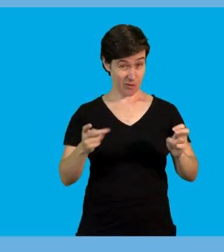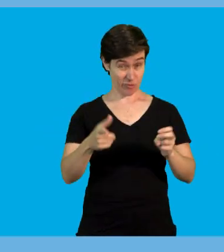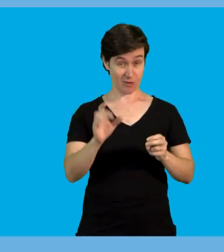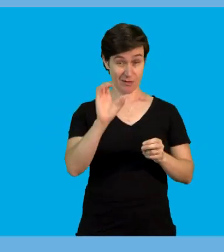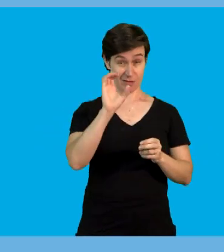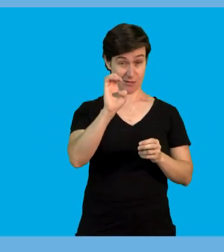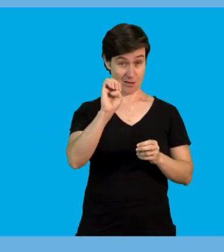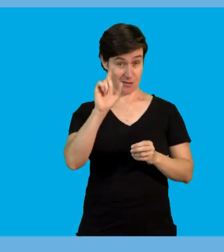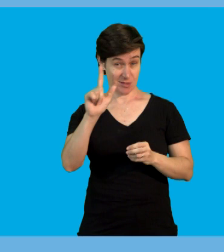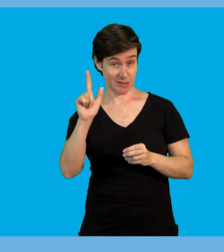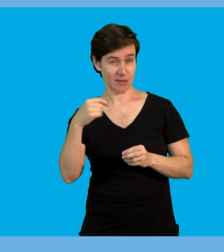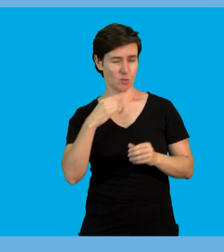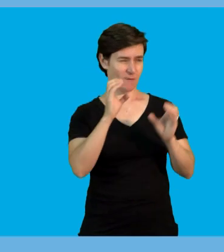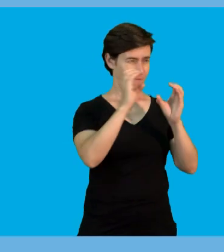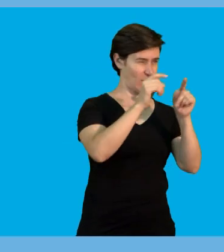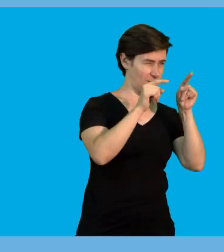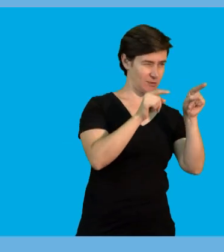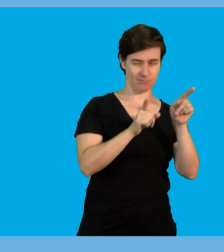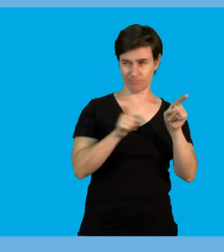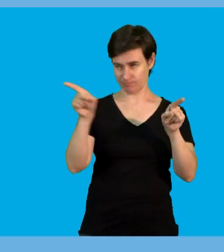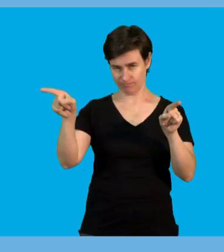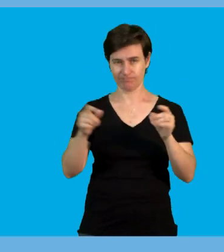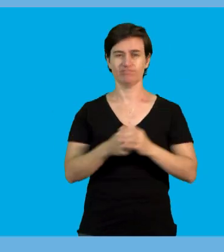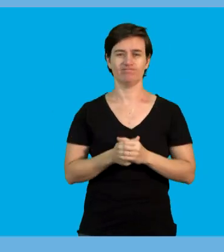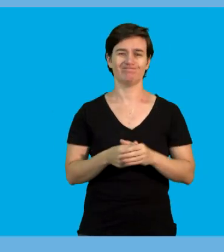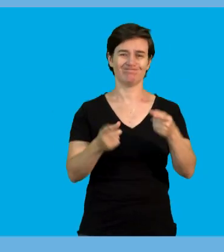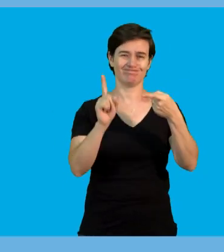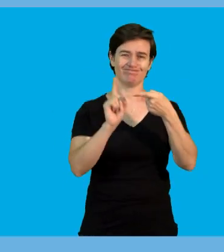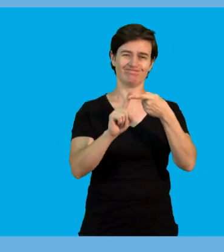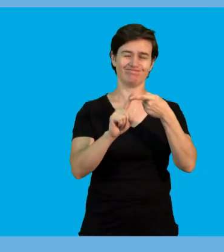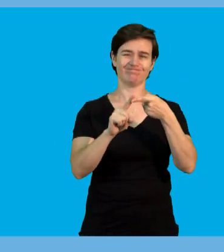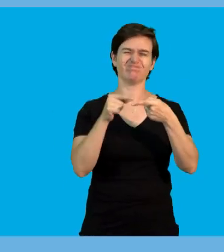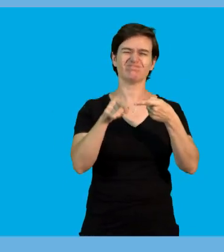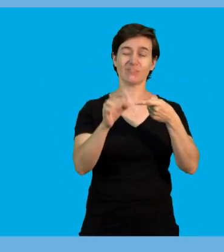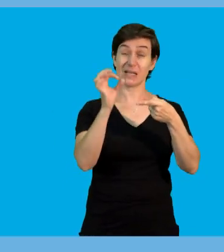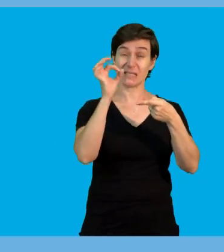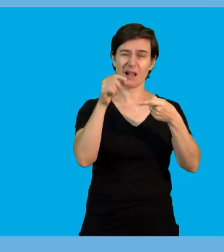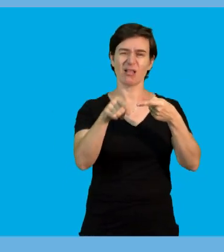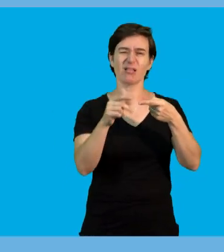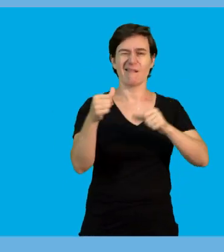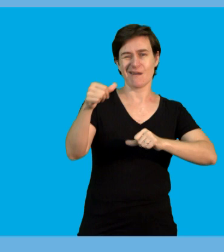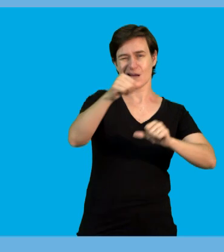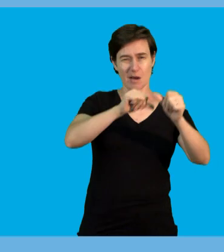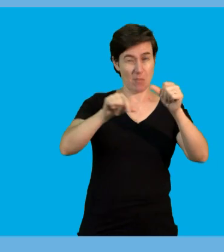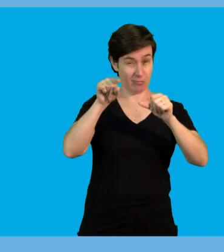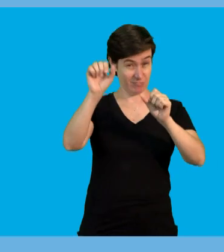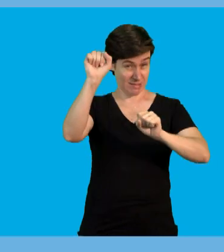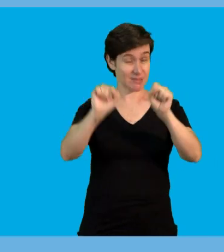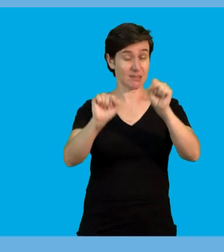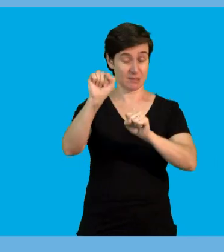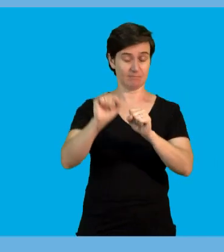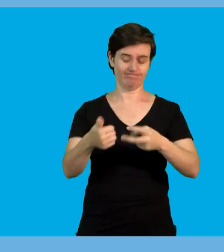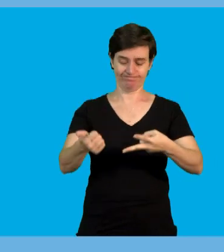then divide it into two components, whereby we're going to be looking at a cell as a chemical